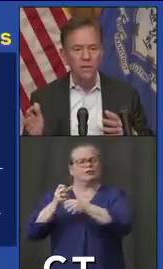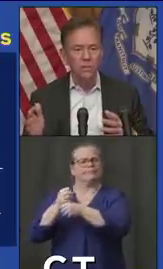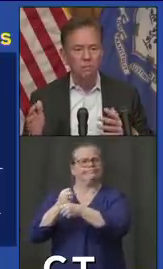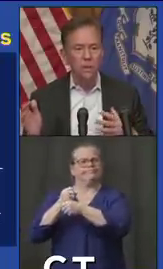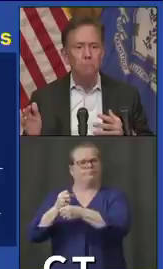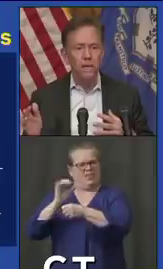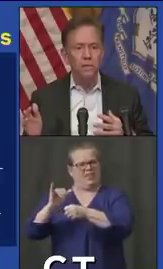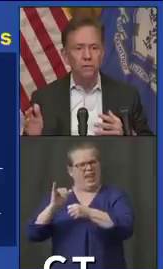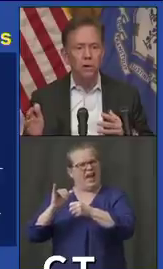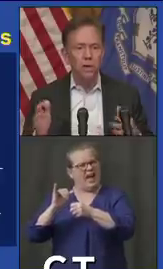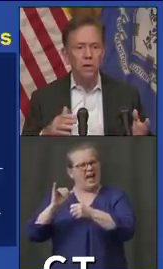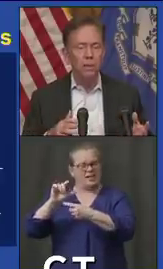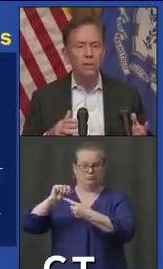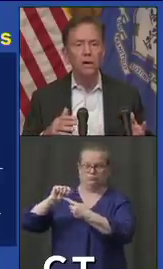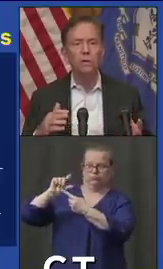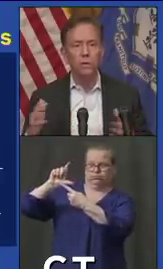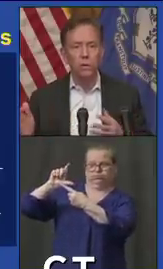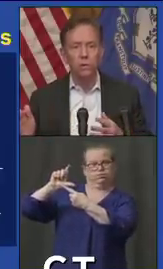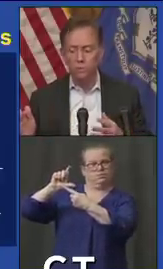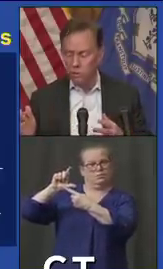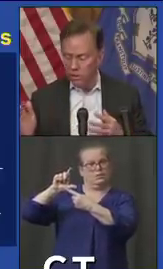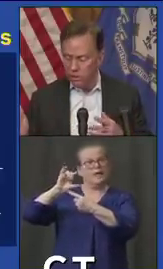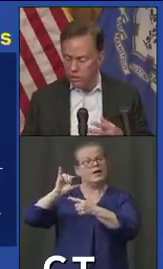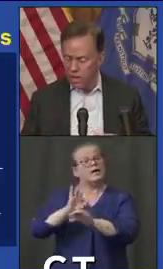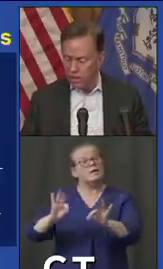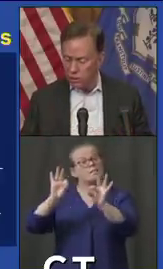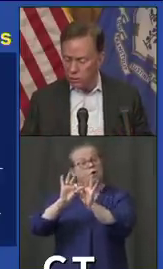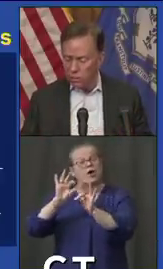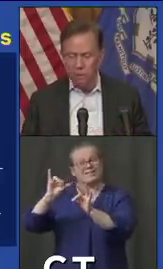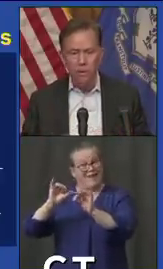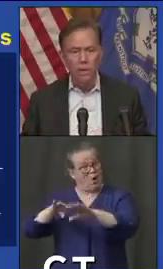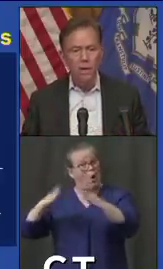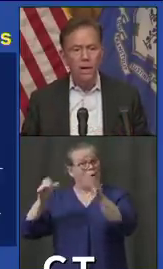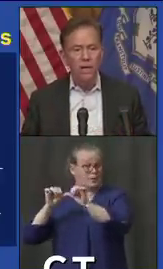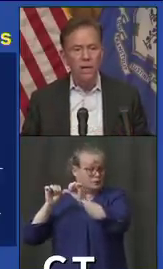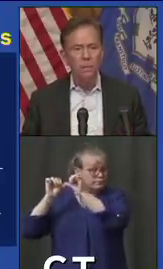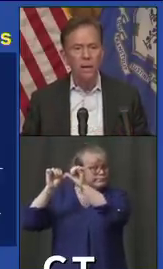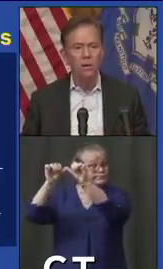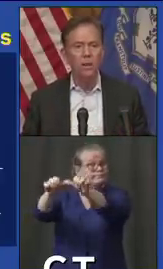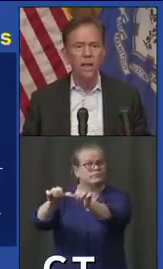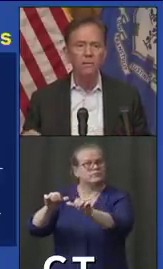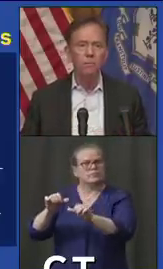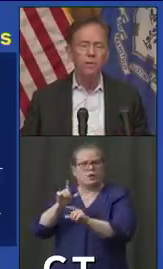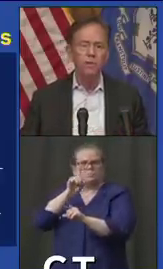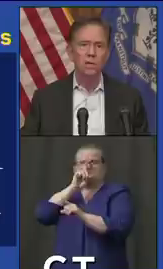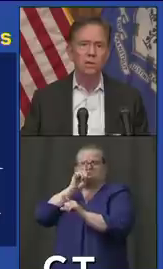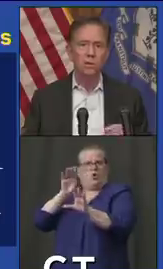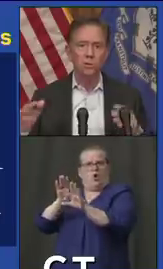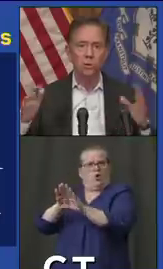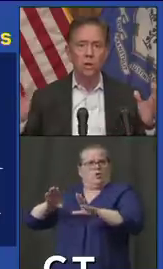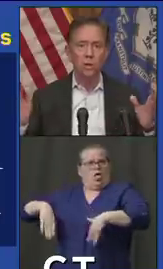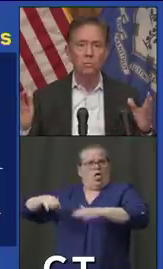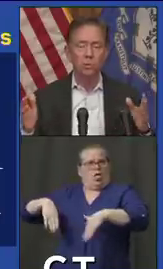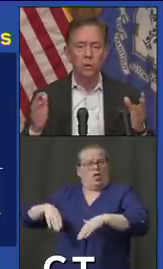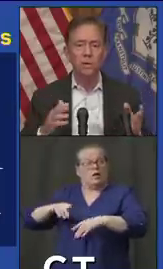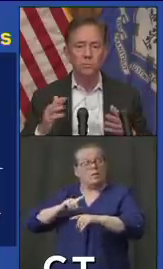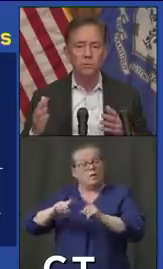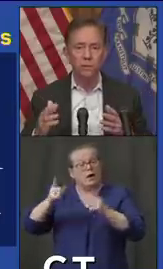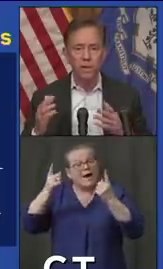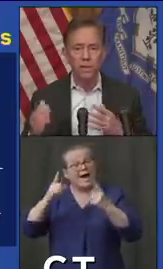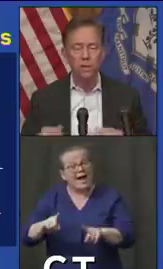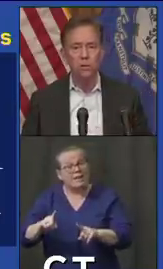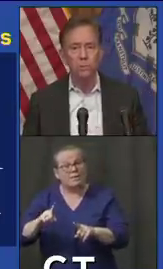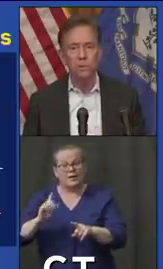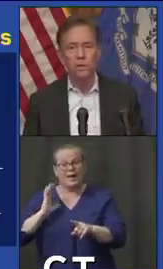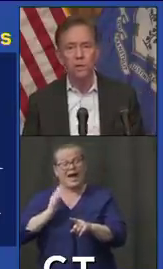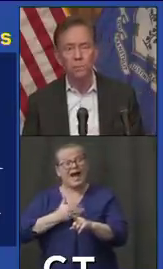That is a big piece of our economy that never closed and stays open. And yet about 11% of our total unemployment is